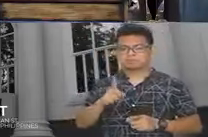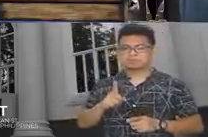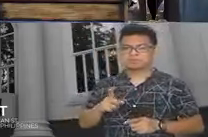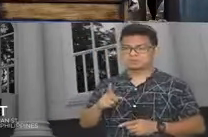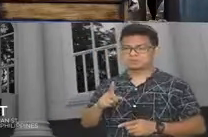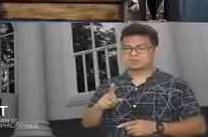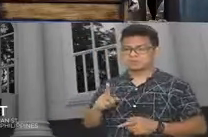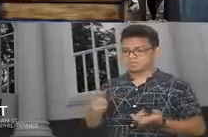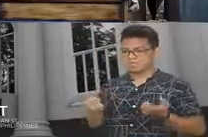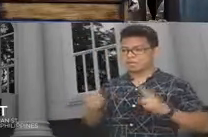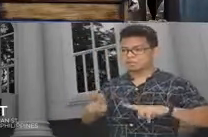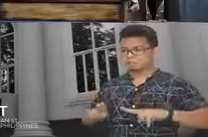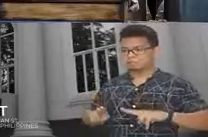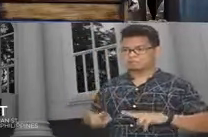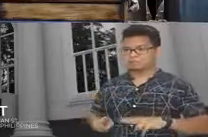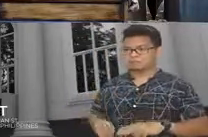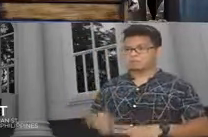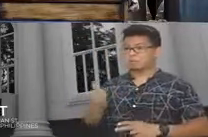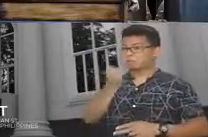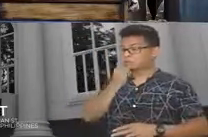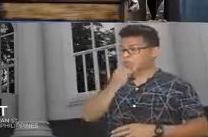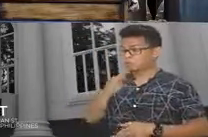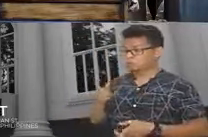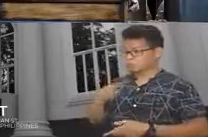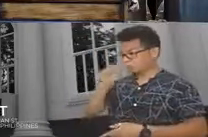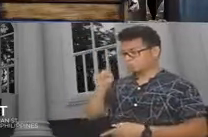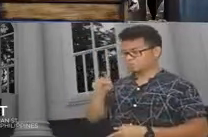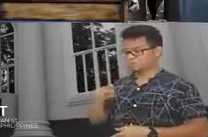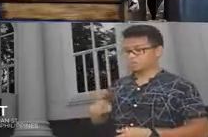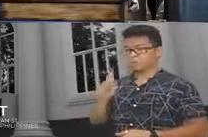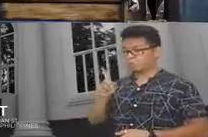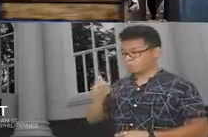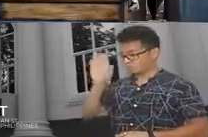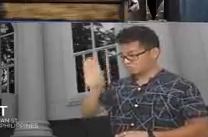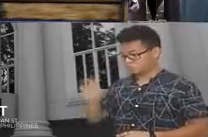Mag-in-English ka na, mag-run ka for governor?